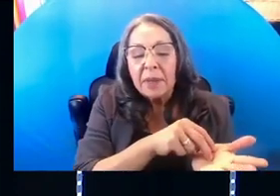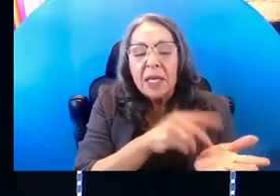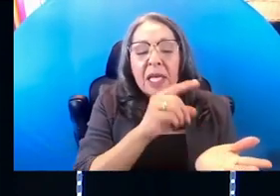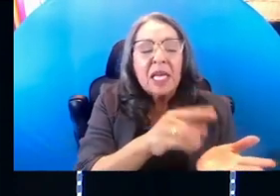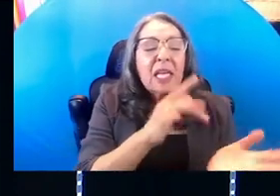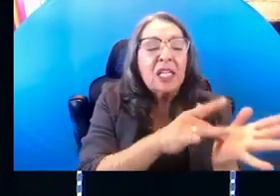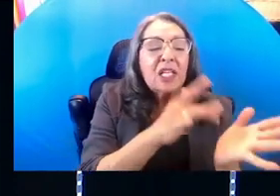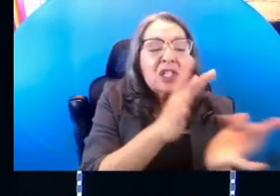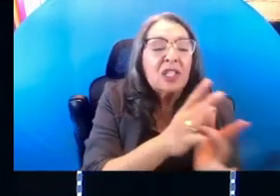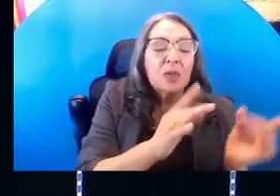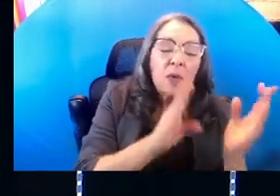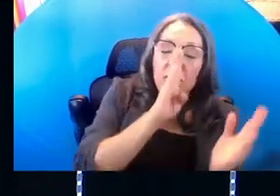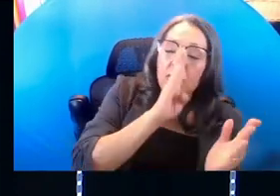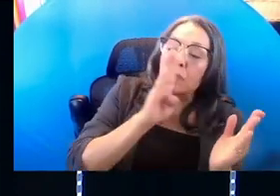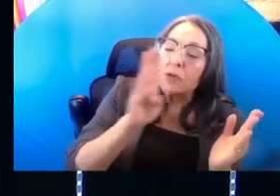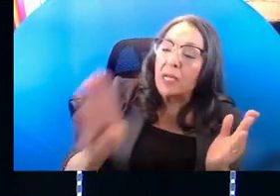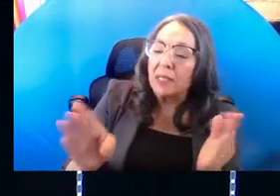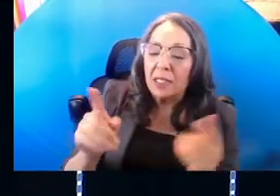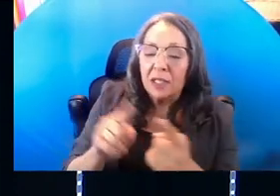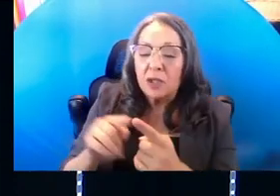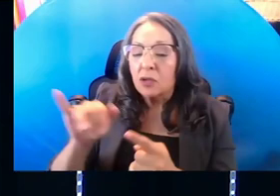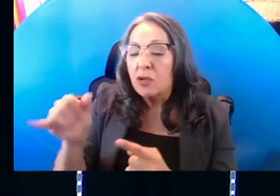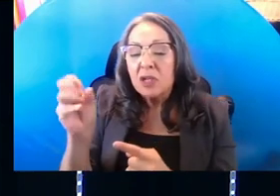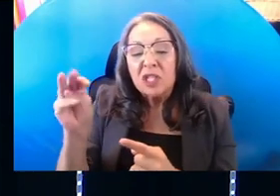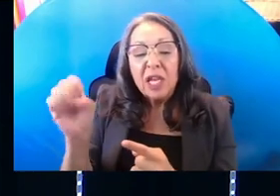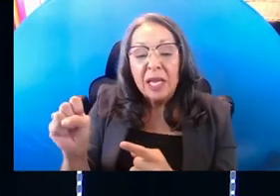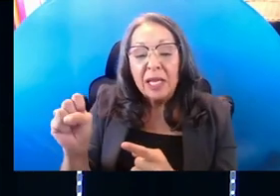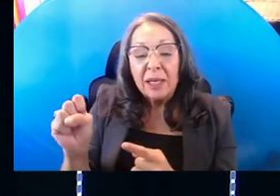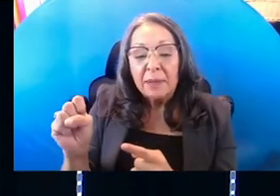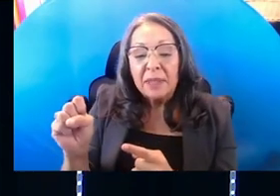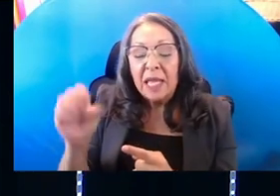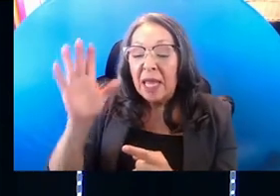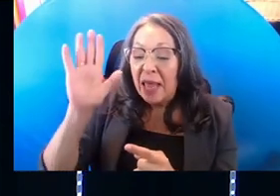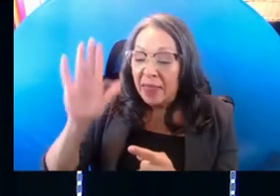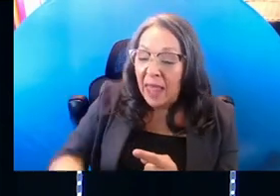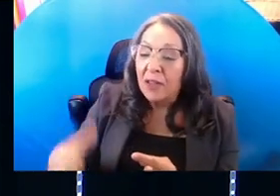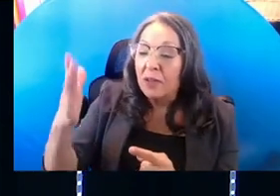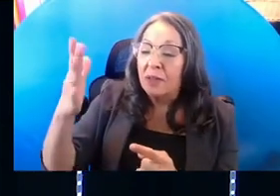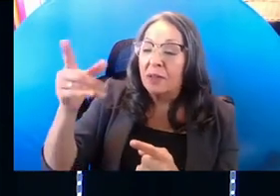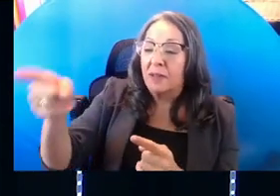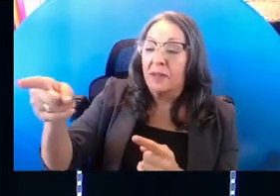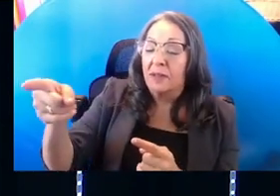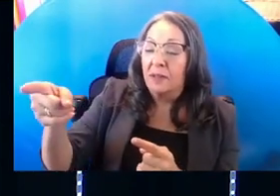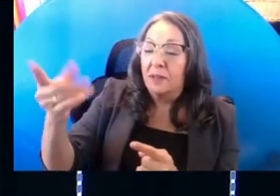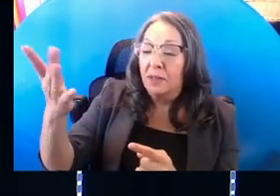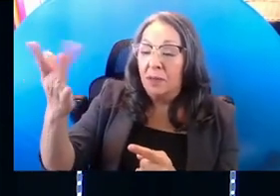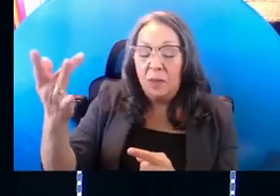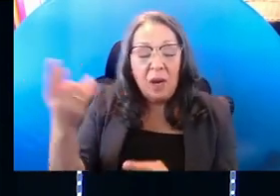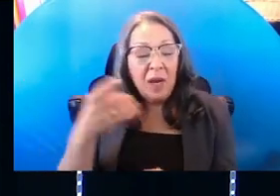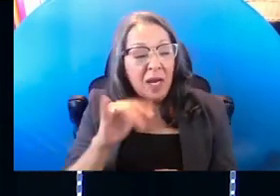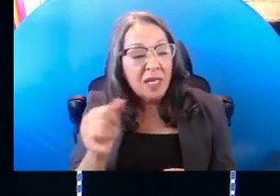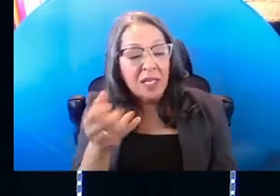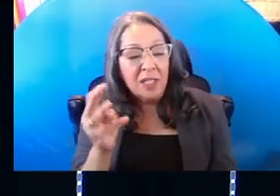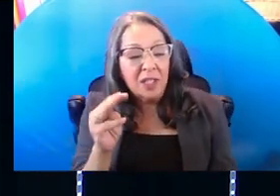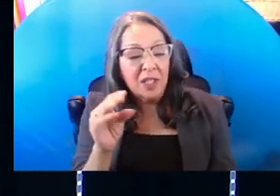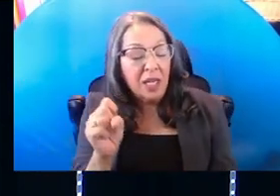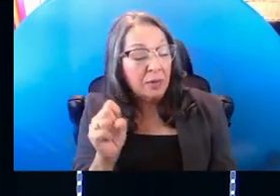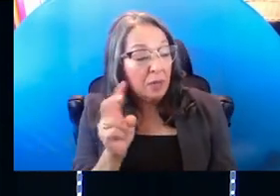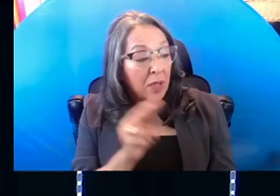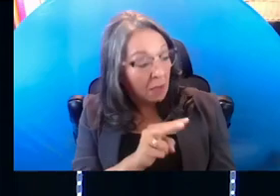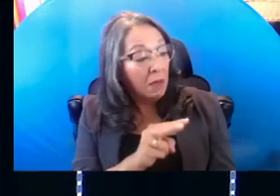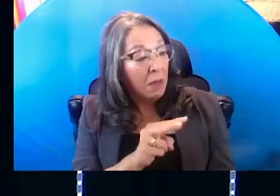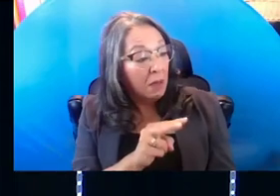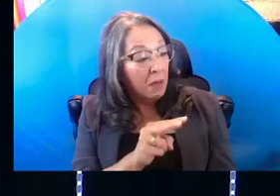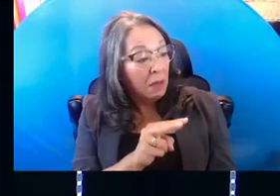was James. And we believe it's because of that struggle that James had that he had to come to his brother and go, hey, check it out. I'm